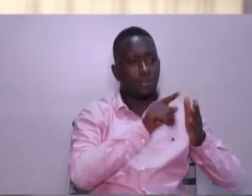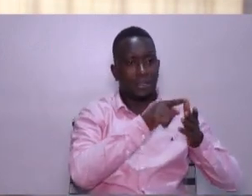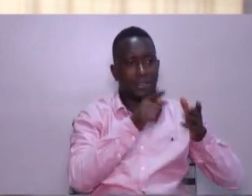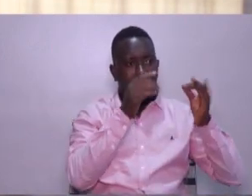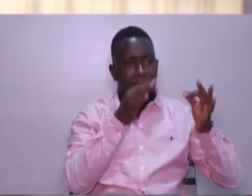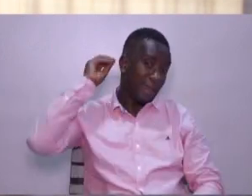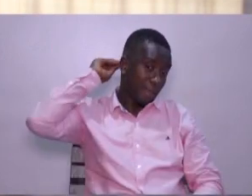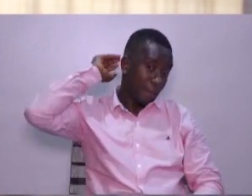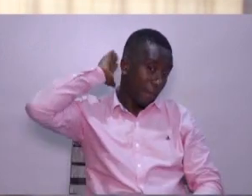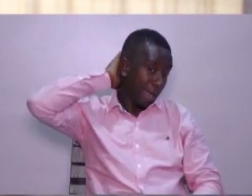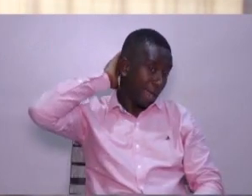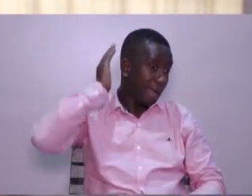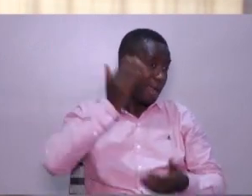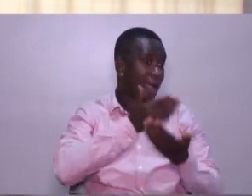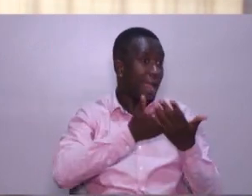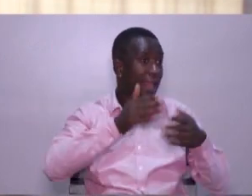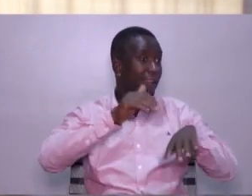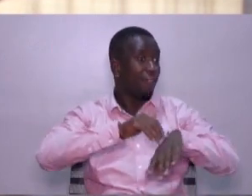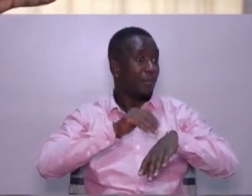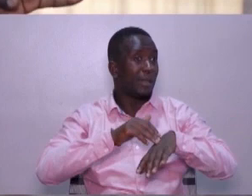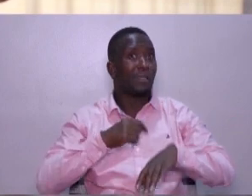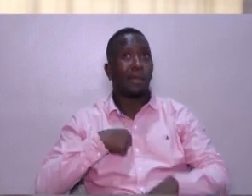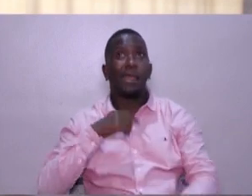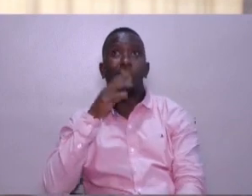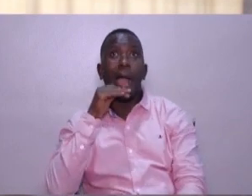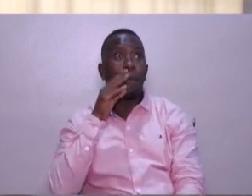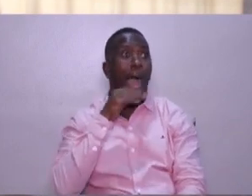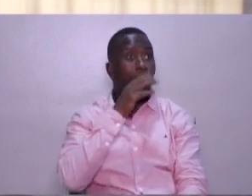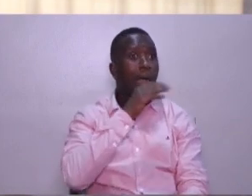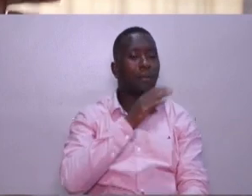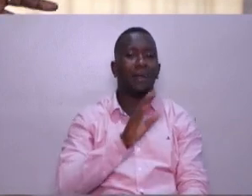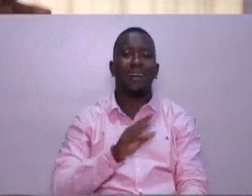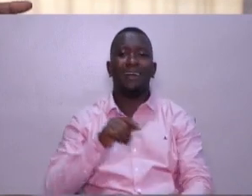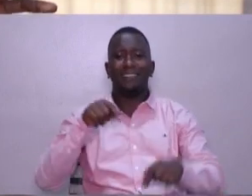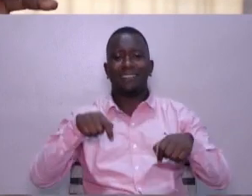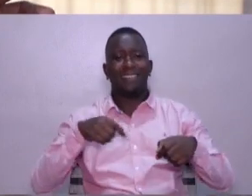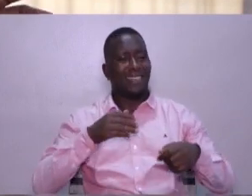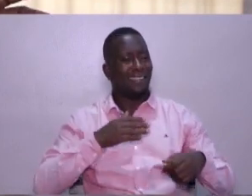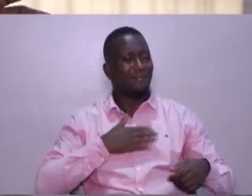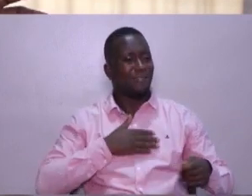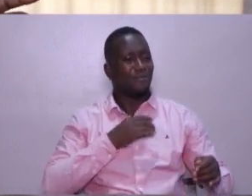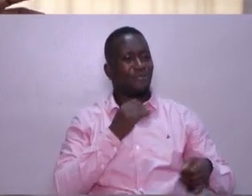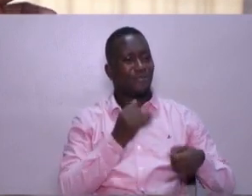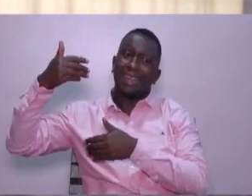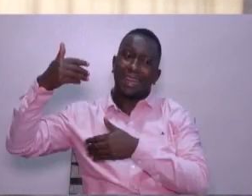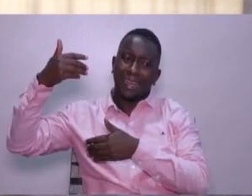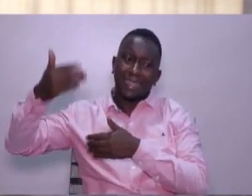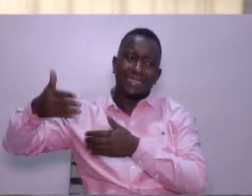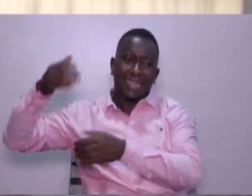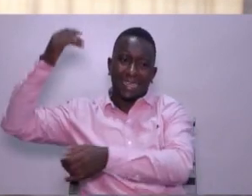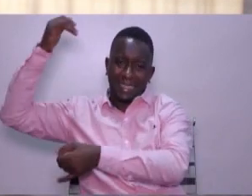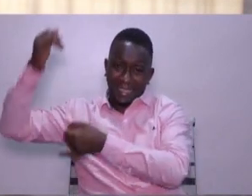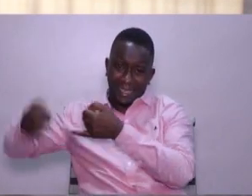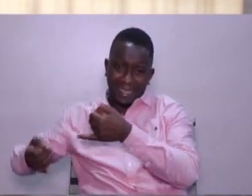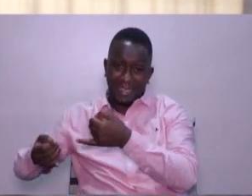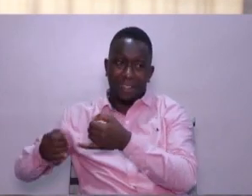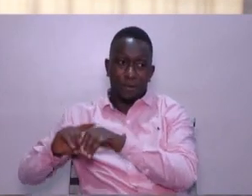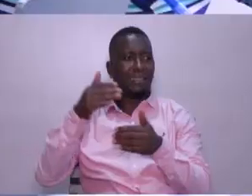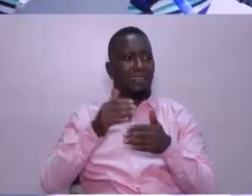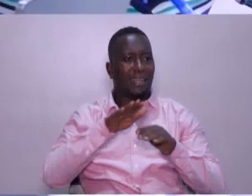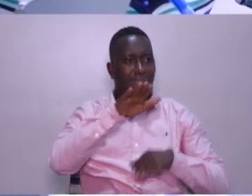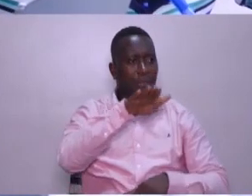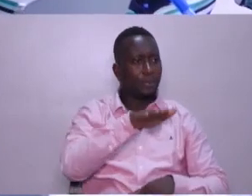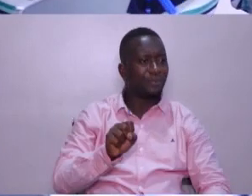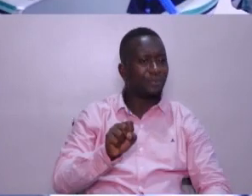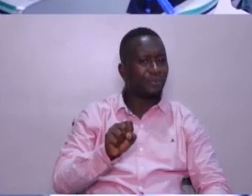Any comments? Think I have talked enough. So today, this is my last talking. I will only talk to at the end when we are discussing what are the next